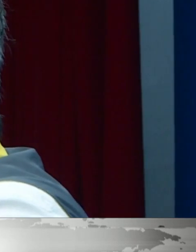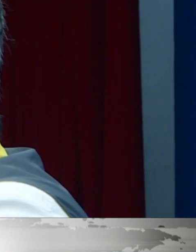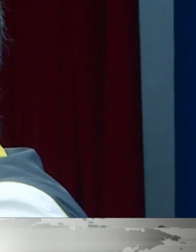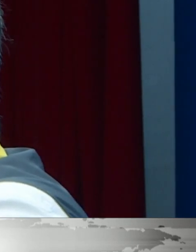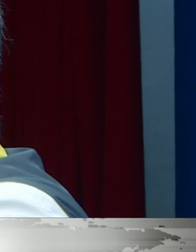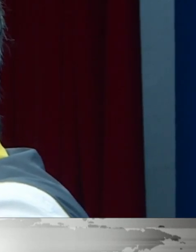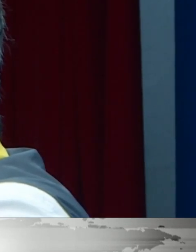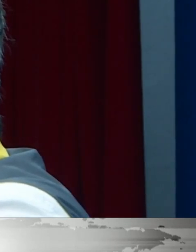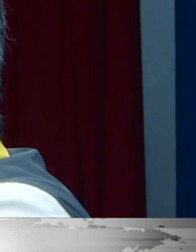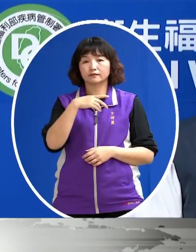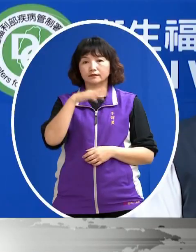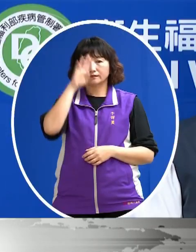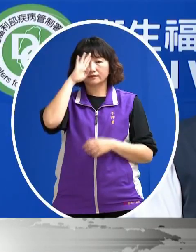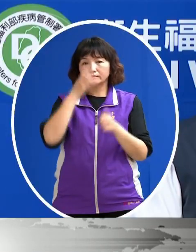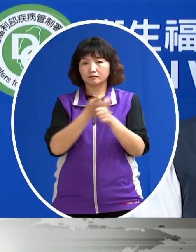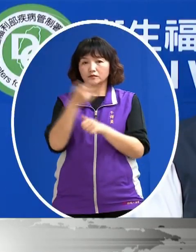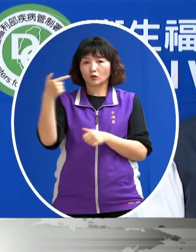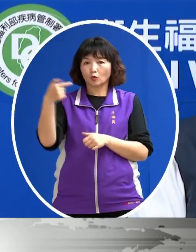few chuckles.